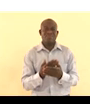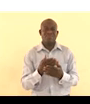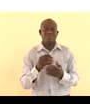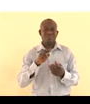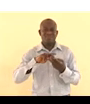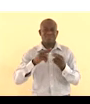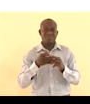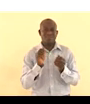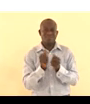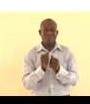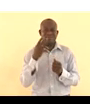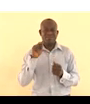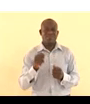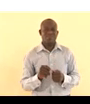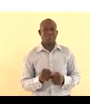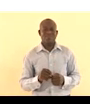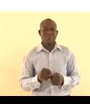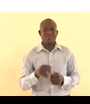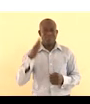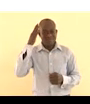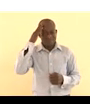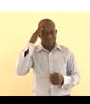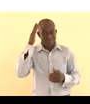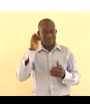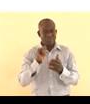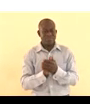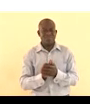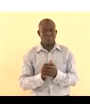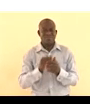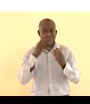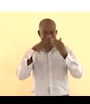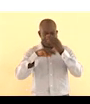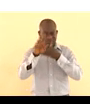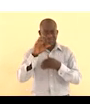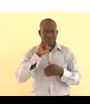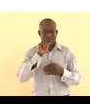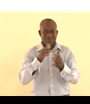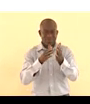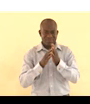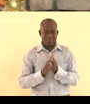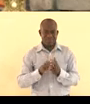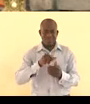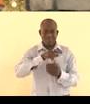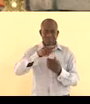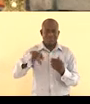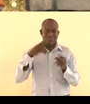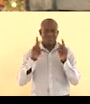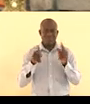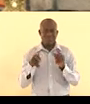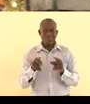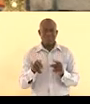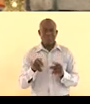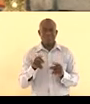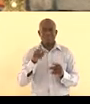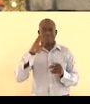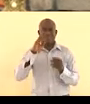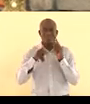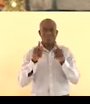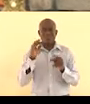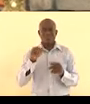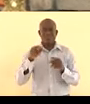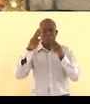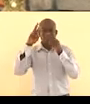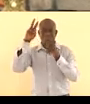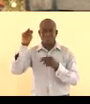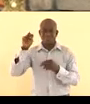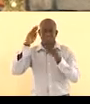Instead, Jesus recognized that prophets are not accepted among their own people. The people of Nazareth complained that